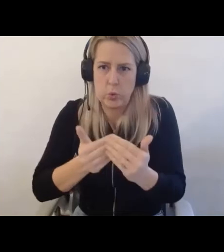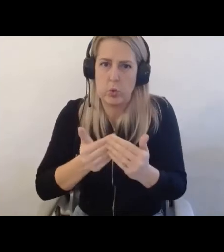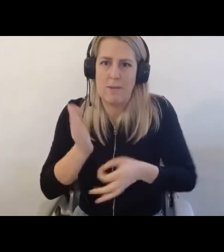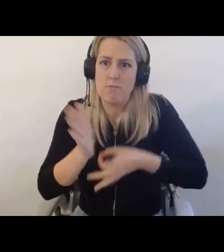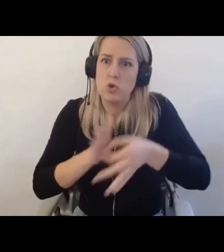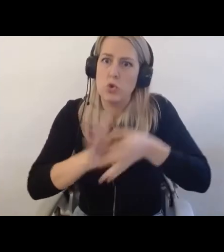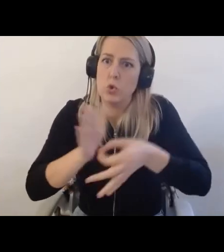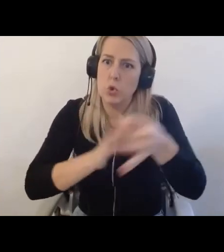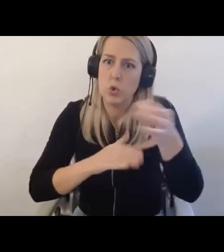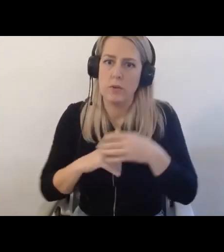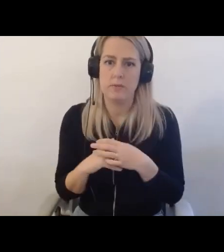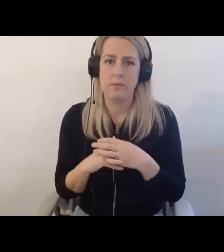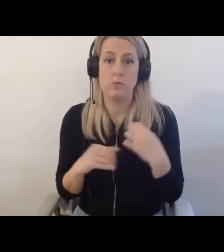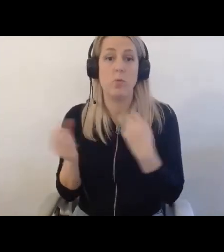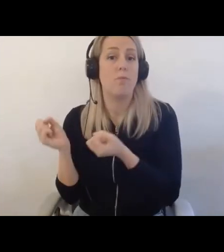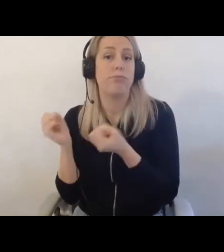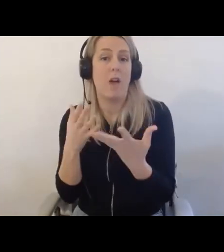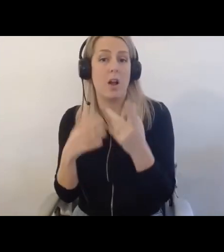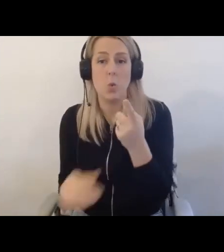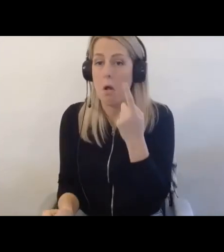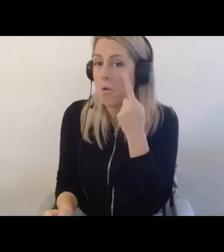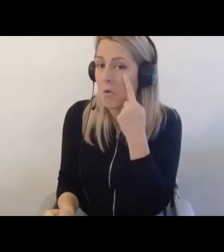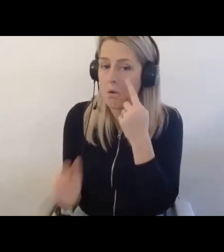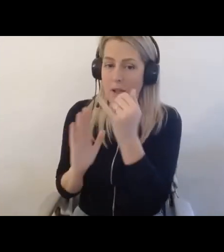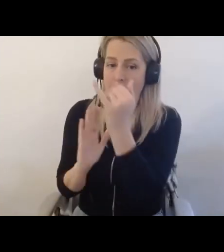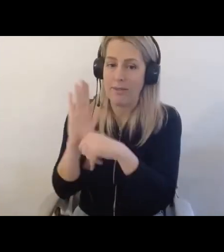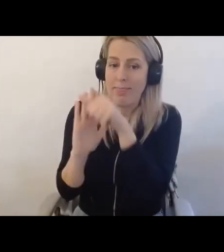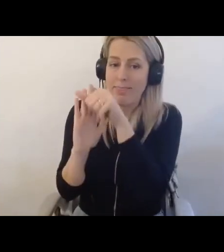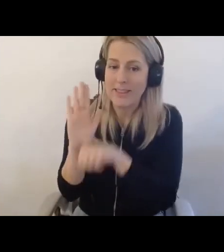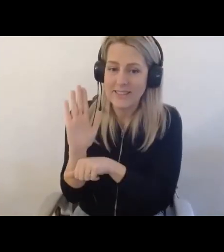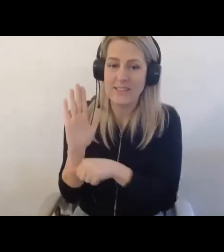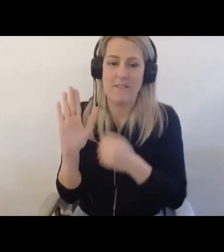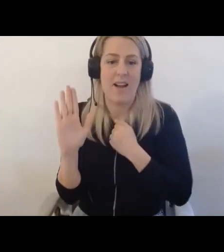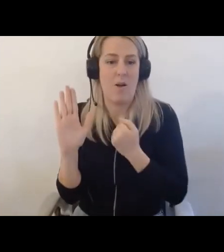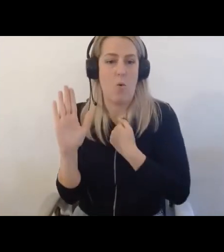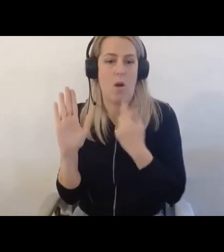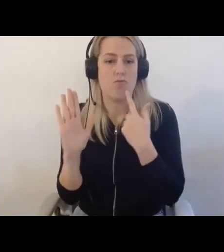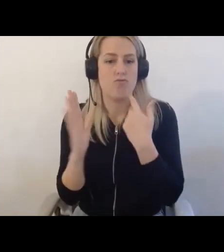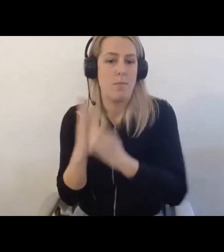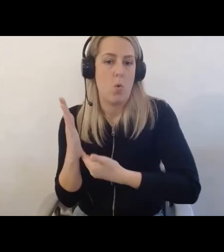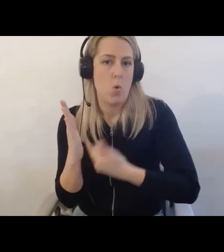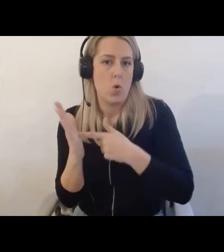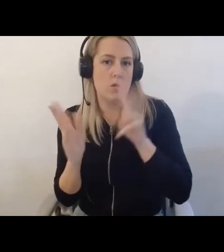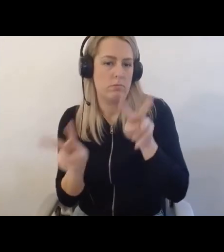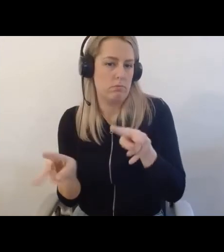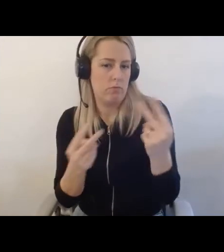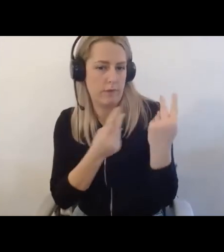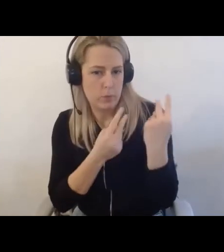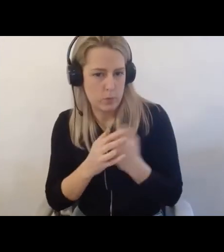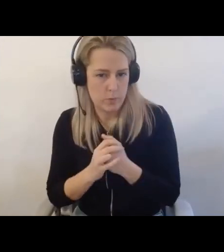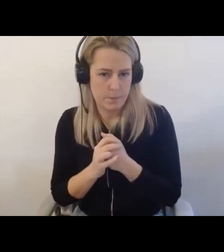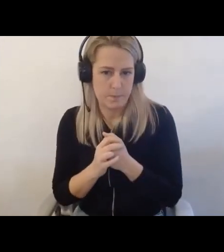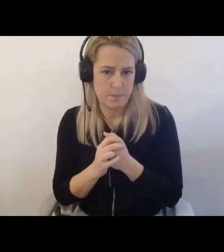report's recommendations. And this is, of course, not an exhaustive list, but just to give you a sense of what we will be